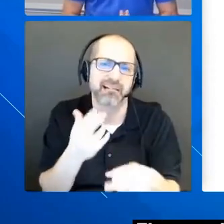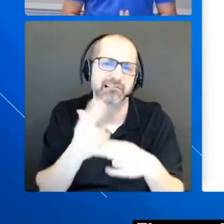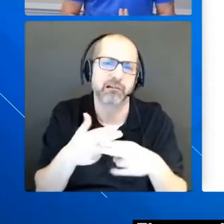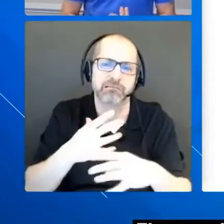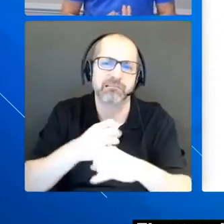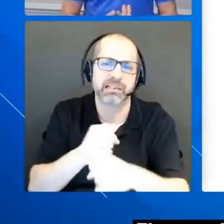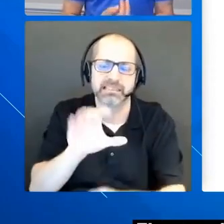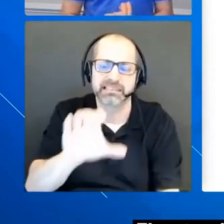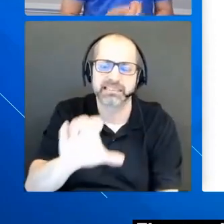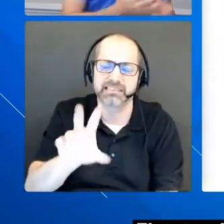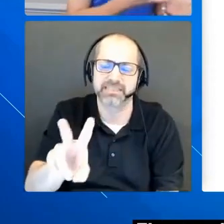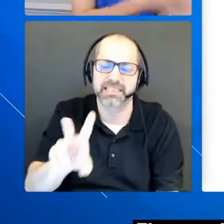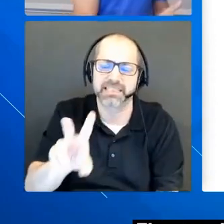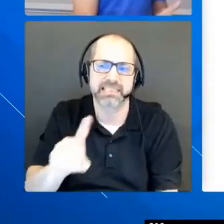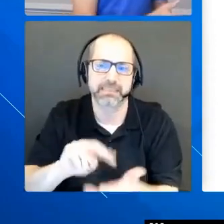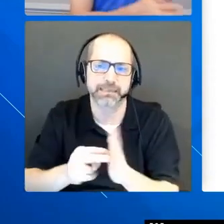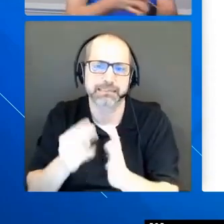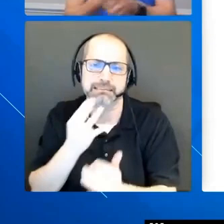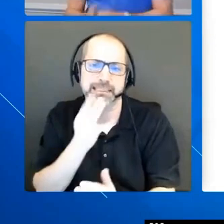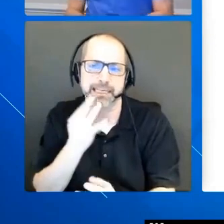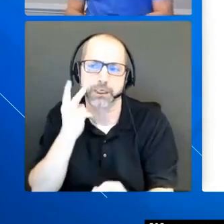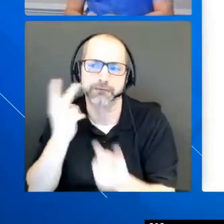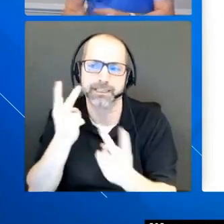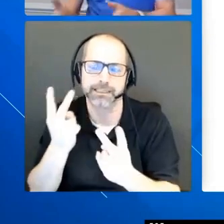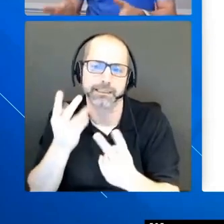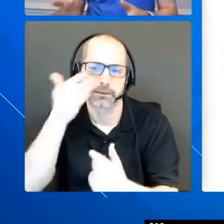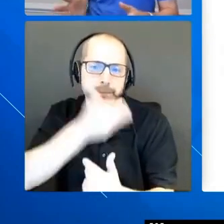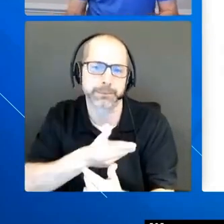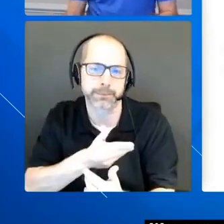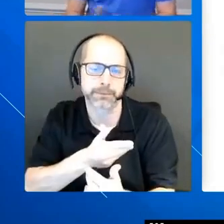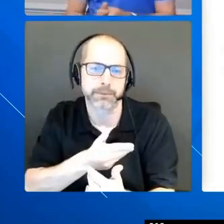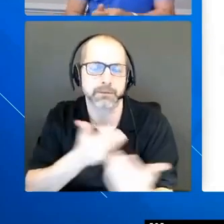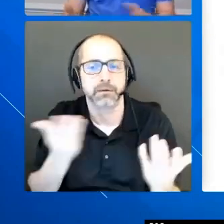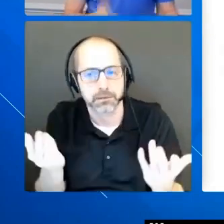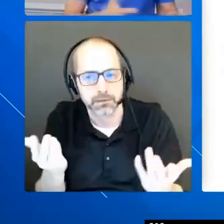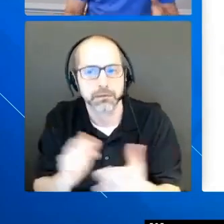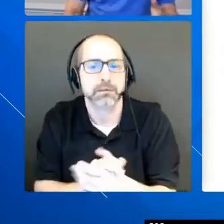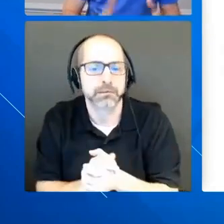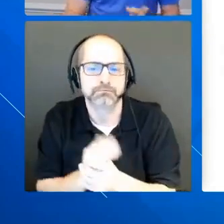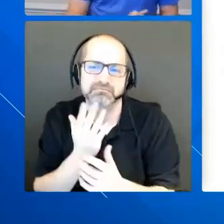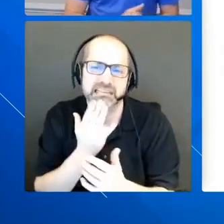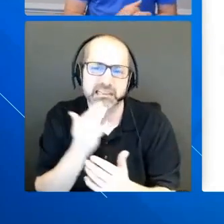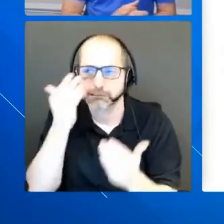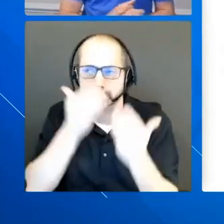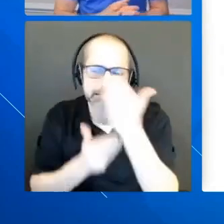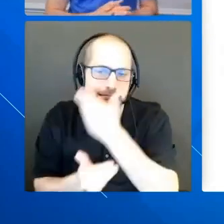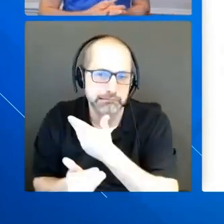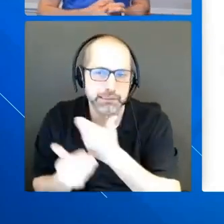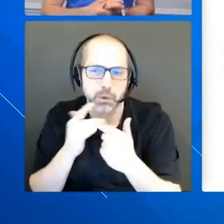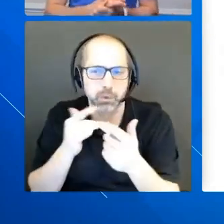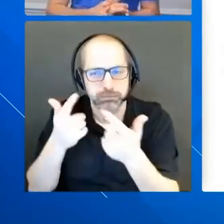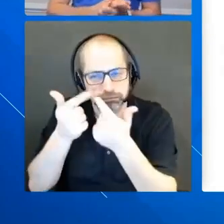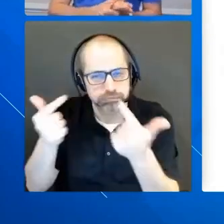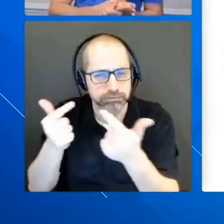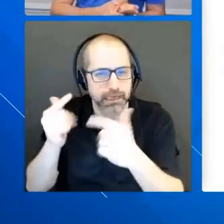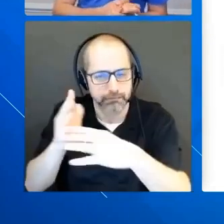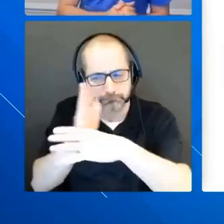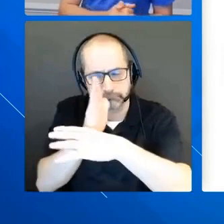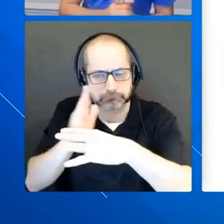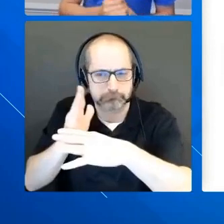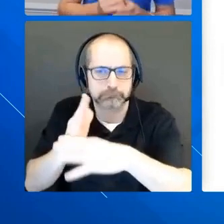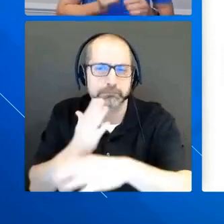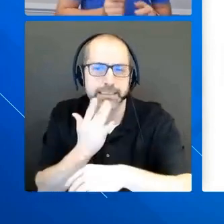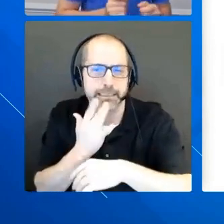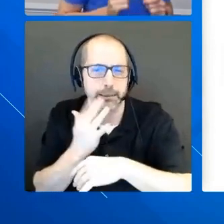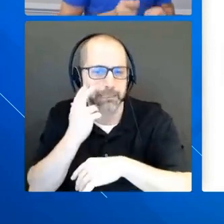vision deficient because it's not like you are colorblind, but you are colorblind or are not colorblind. There are varying degrees. Those numbers are big,